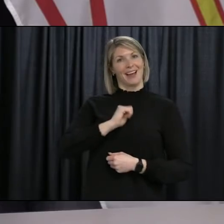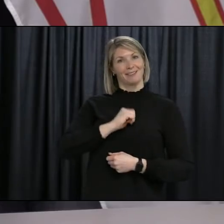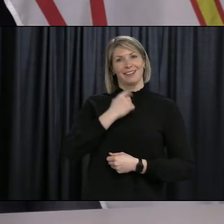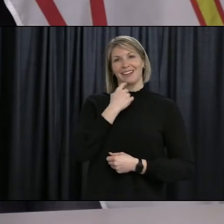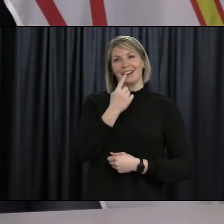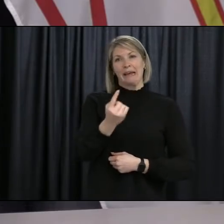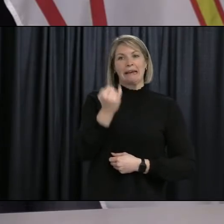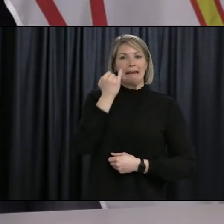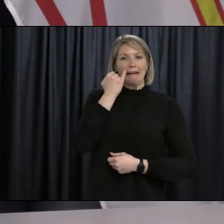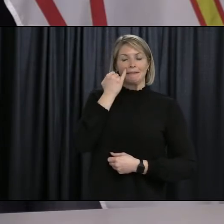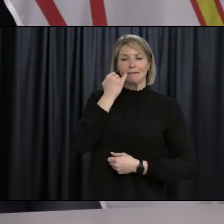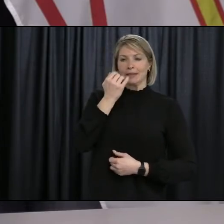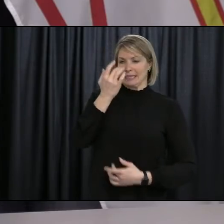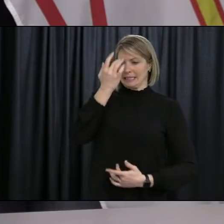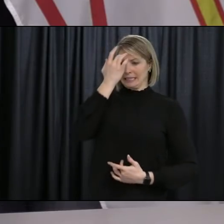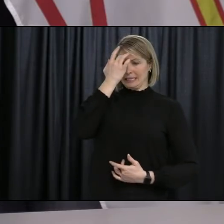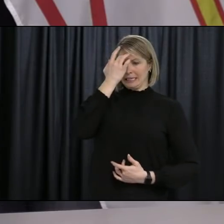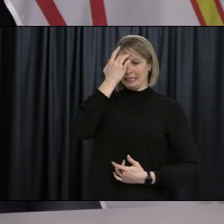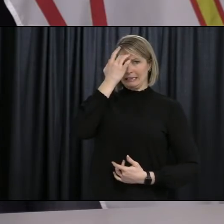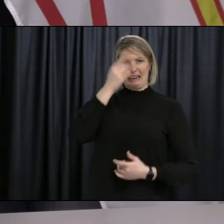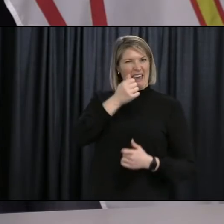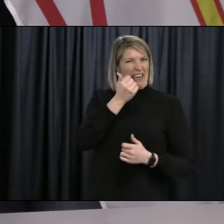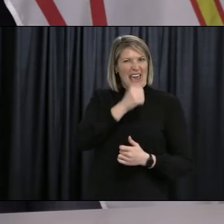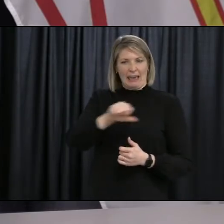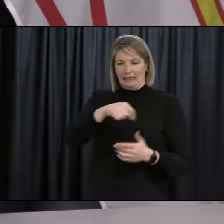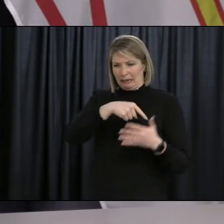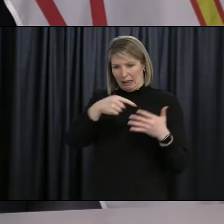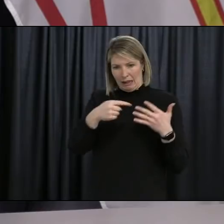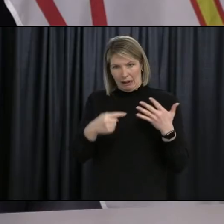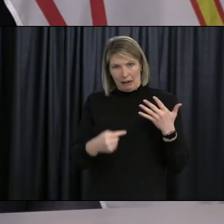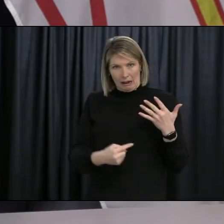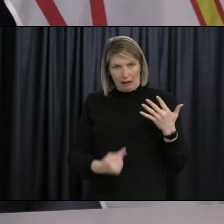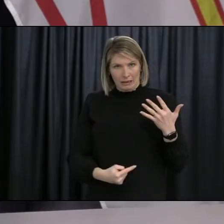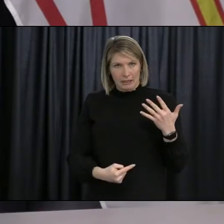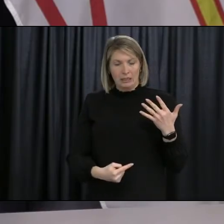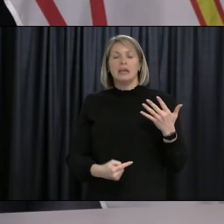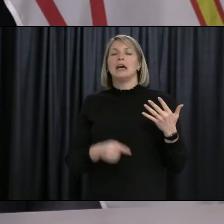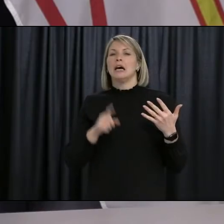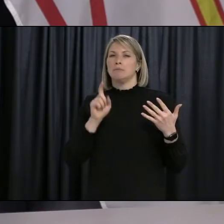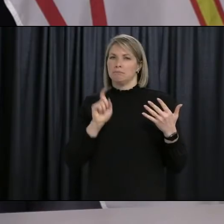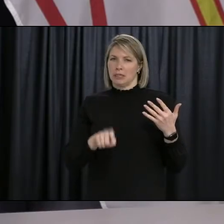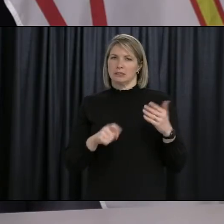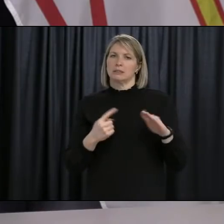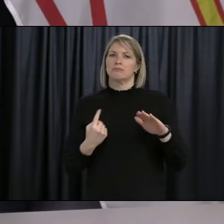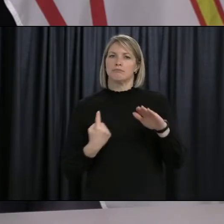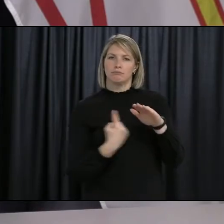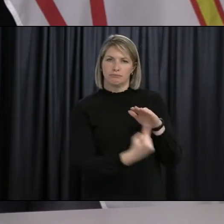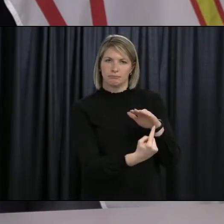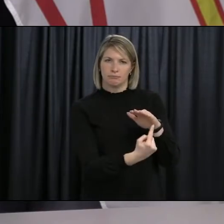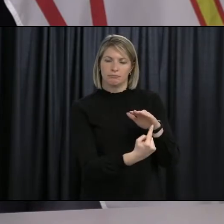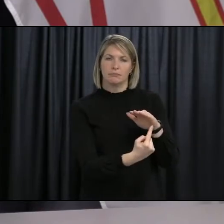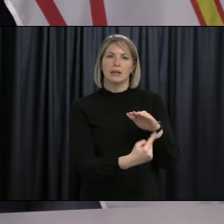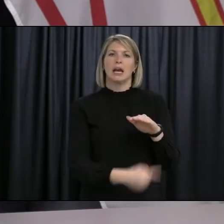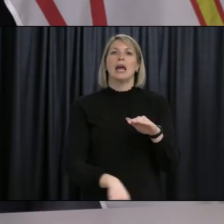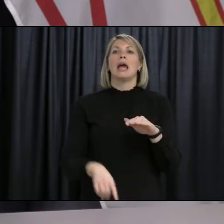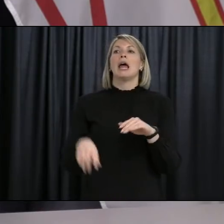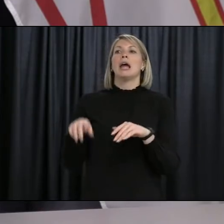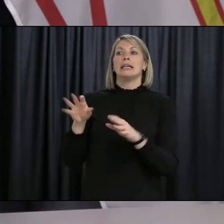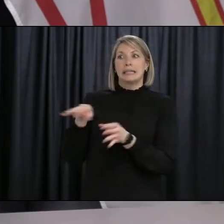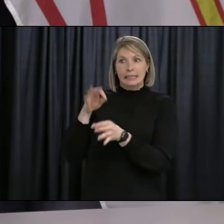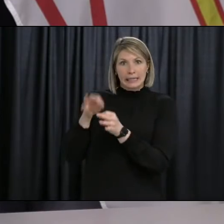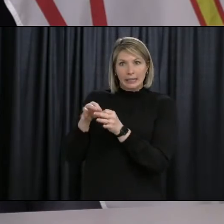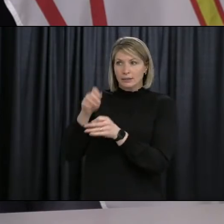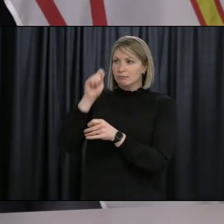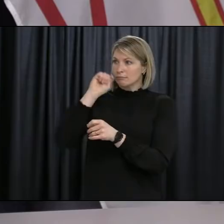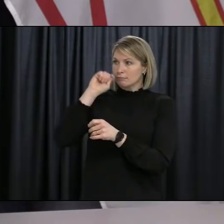symptoms and you have to get tested for COVID-19, obviously you need to self-isolate until you get a negative test and your